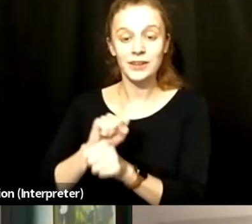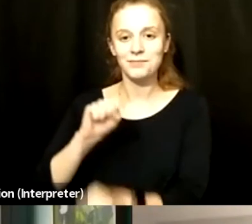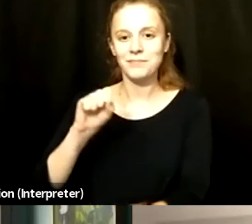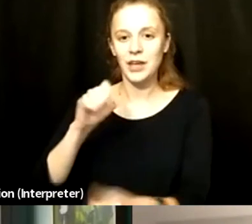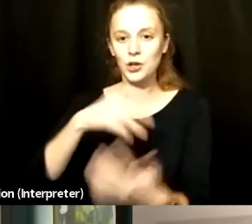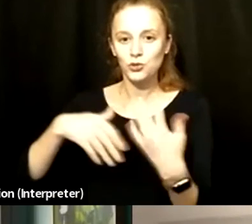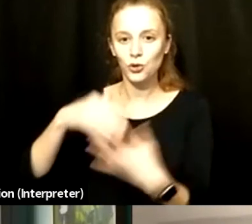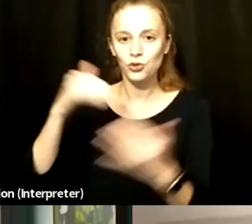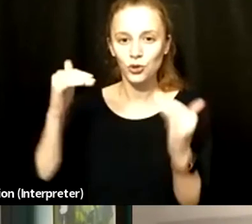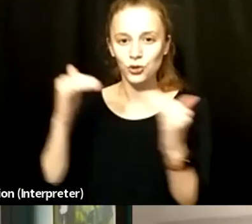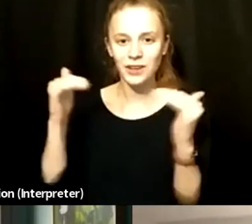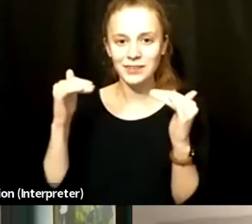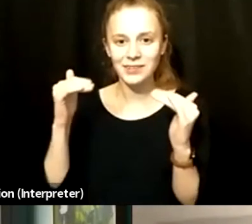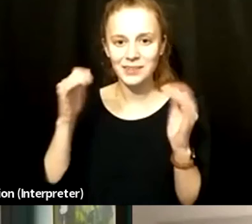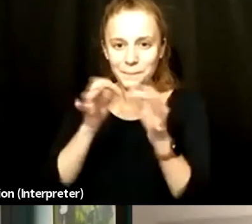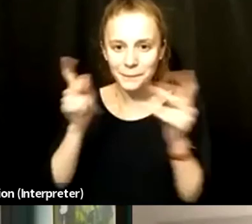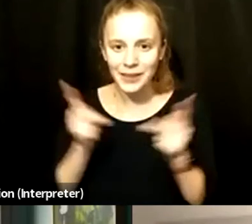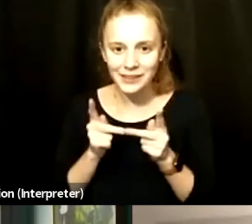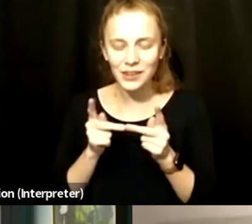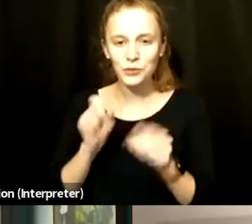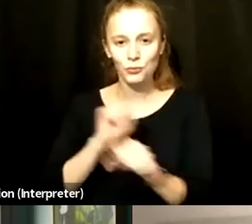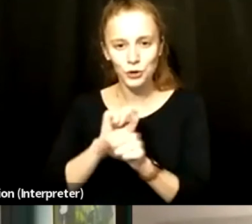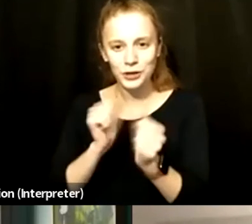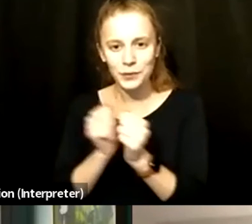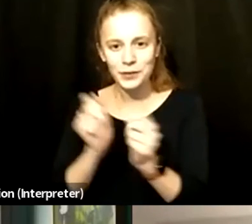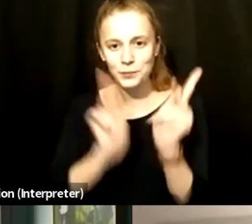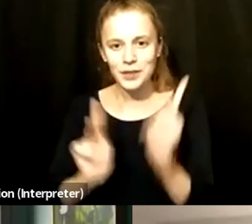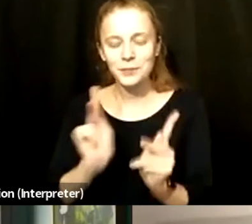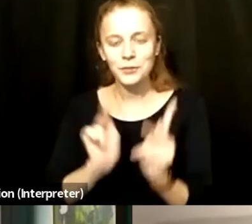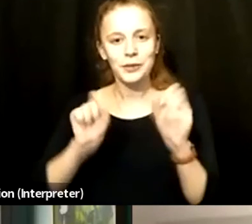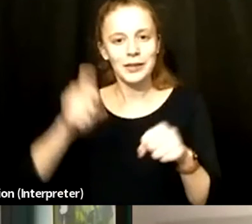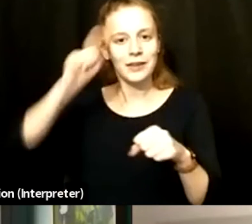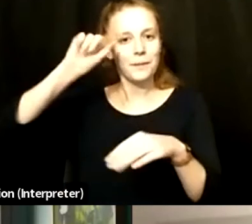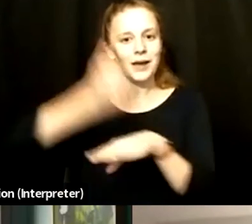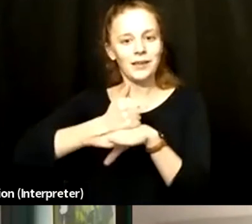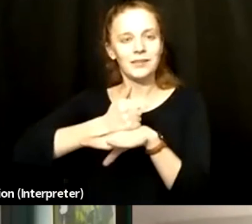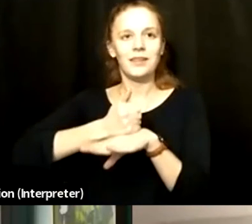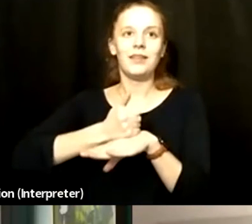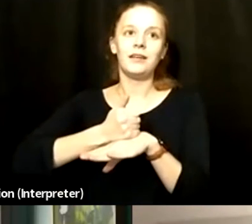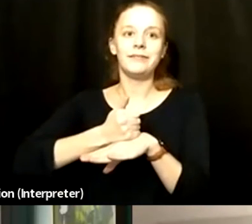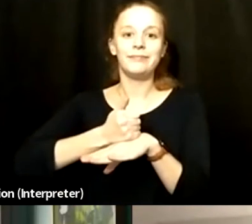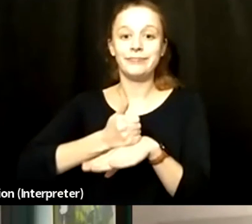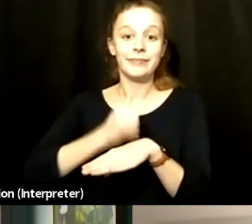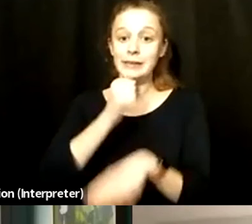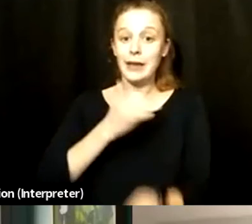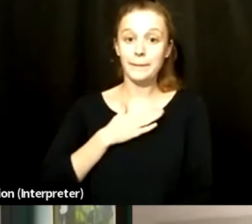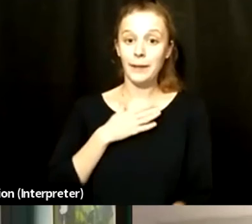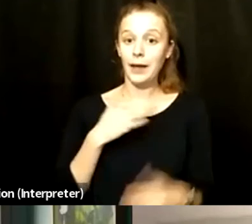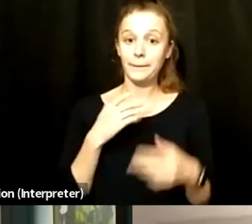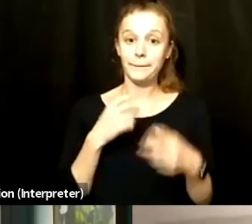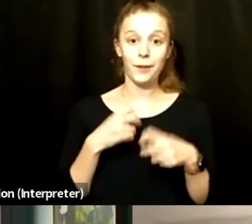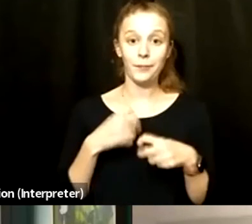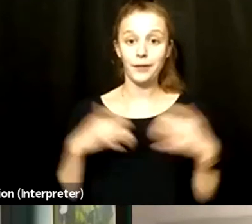with people, there can be this mindset of like, this is like an other people's problem that I'm fighting against every day. And